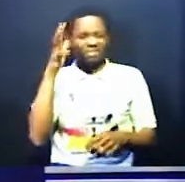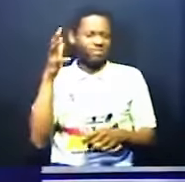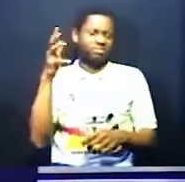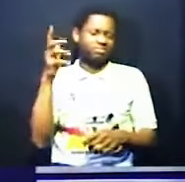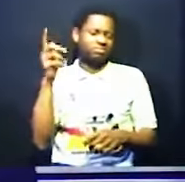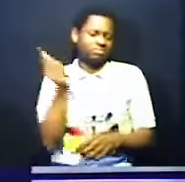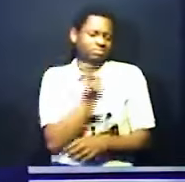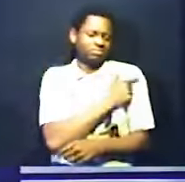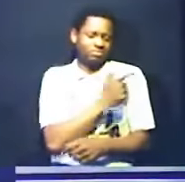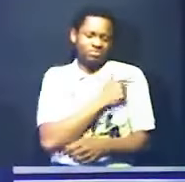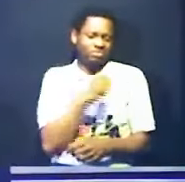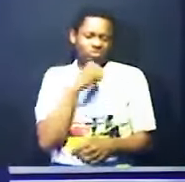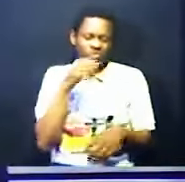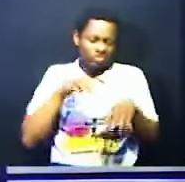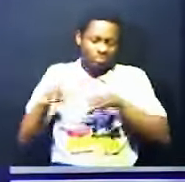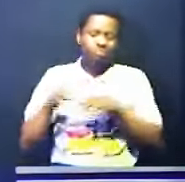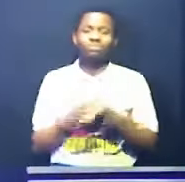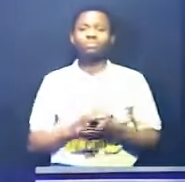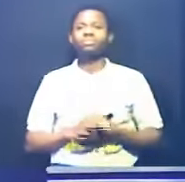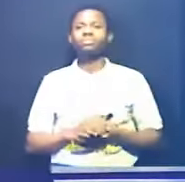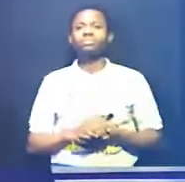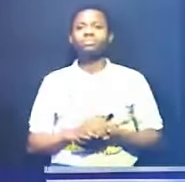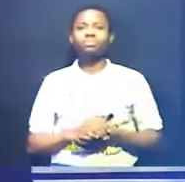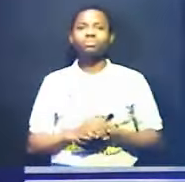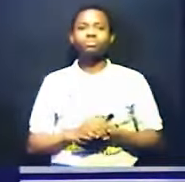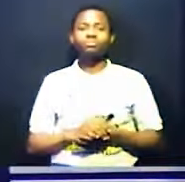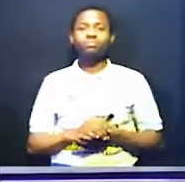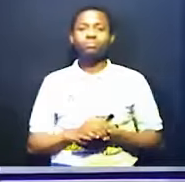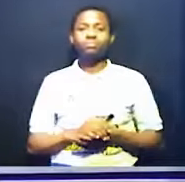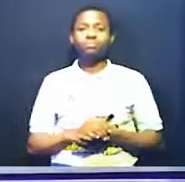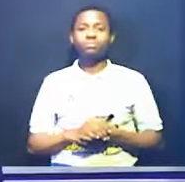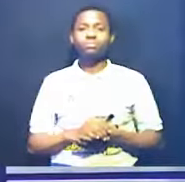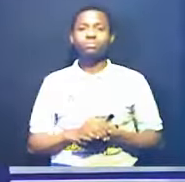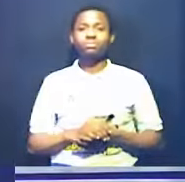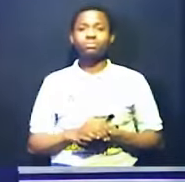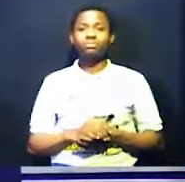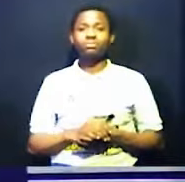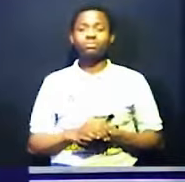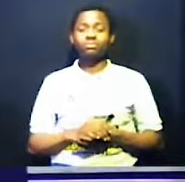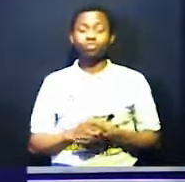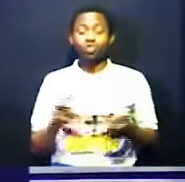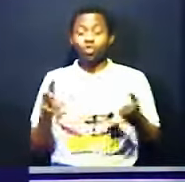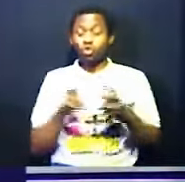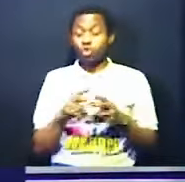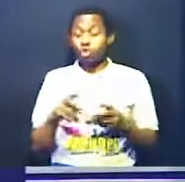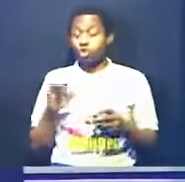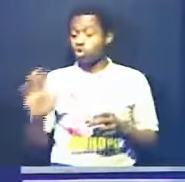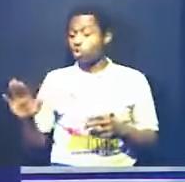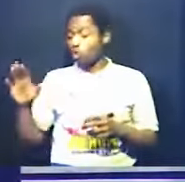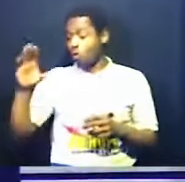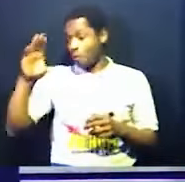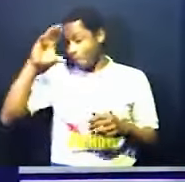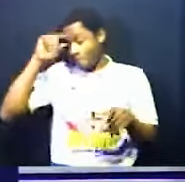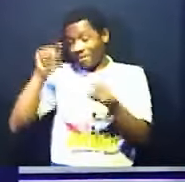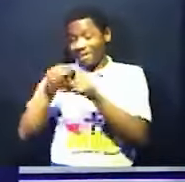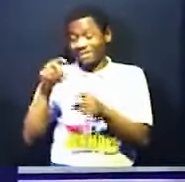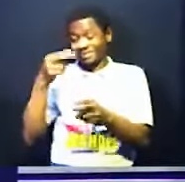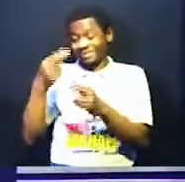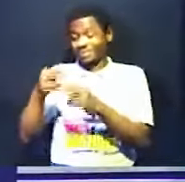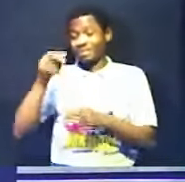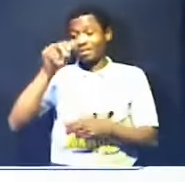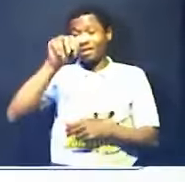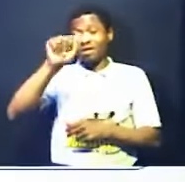eni nejanso, abashe boni. Absalom then took the matter into his own hands. He bore a